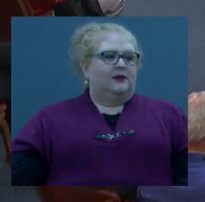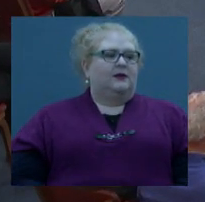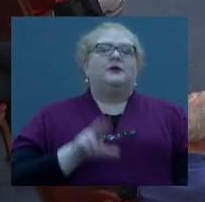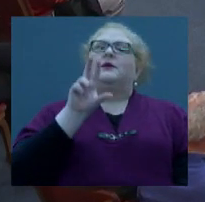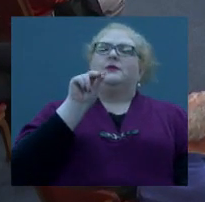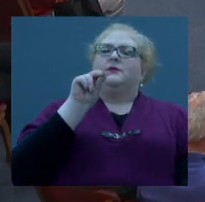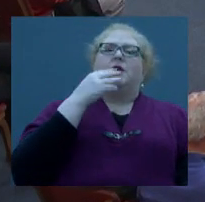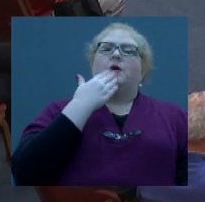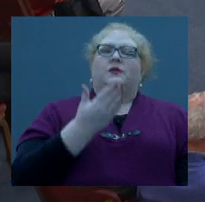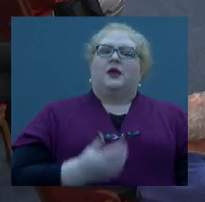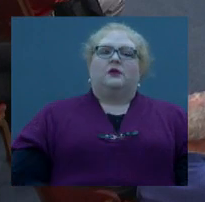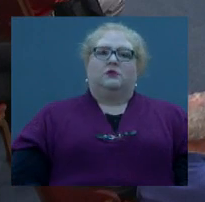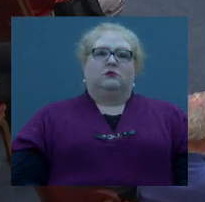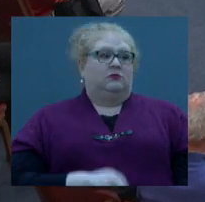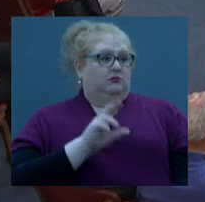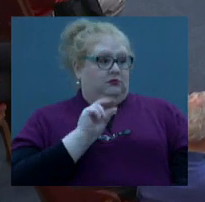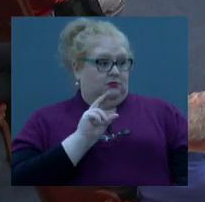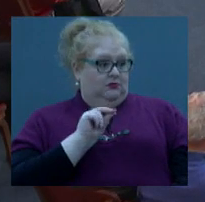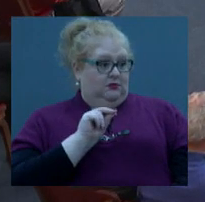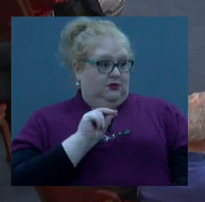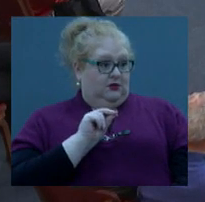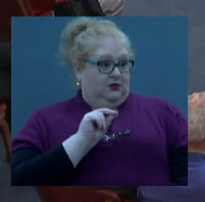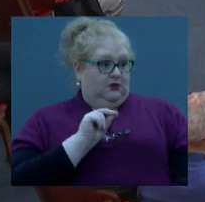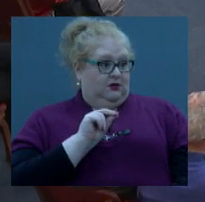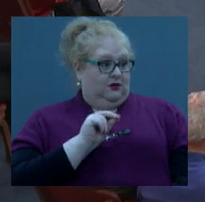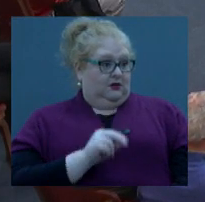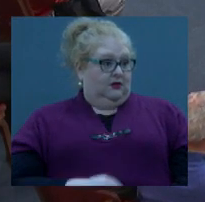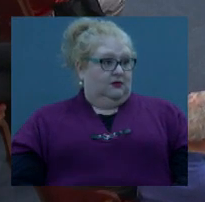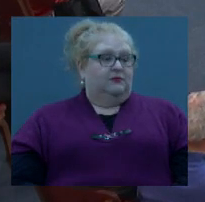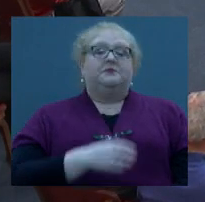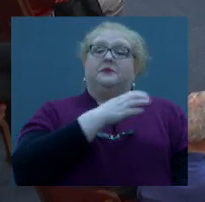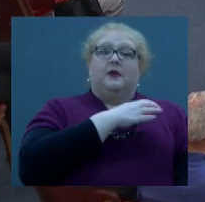No, thank you. No? Commissioners?